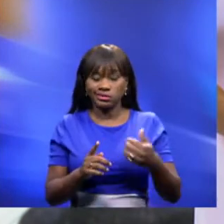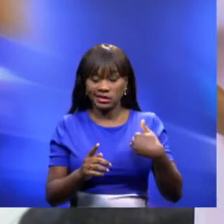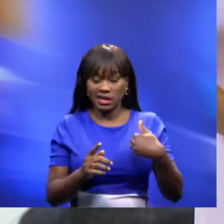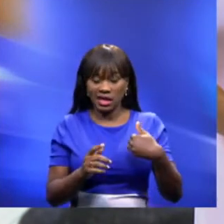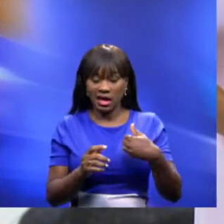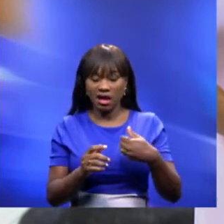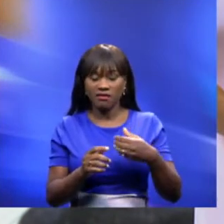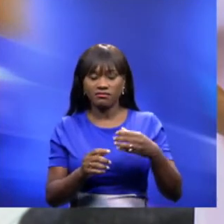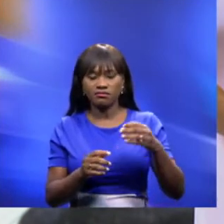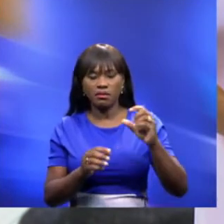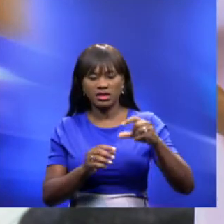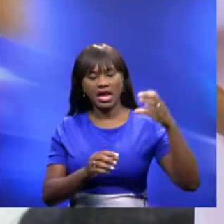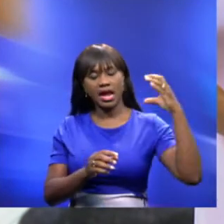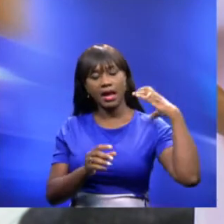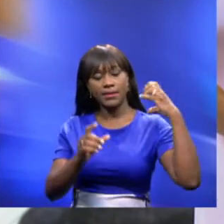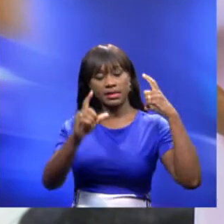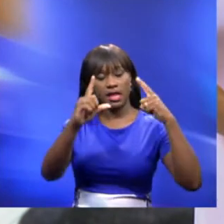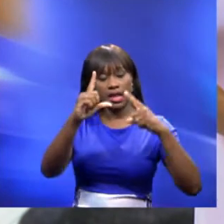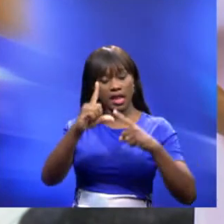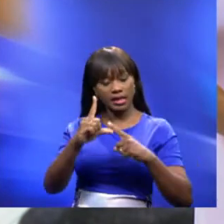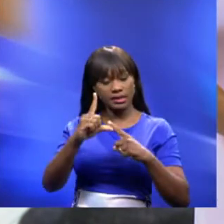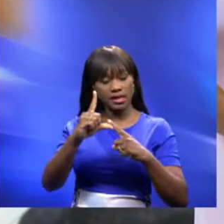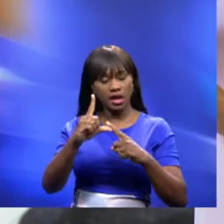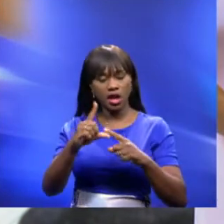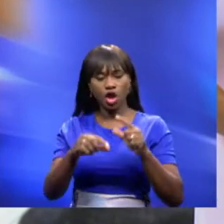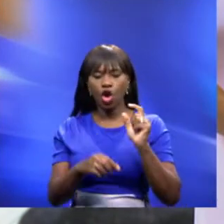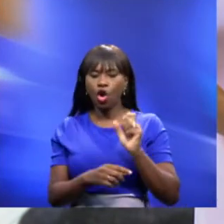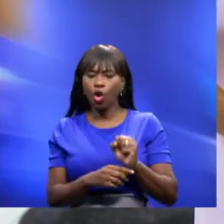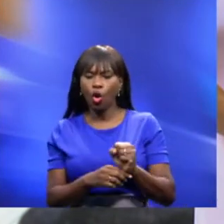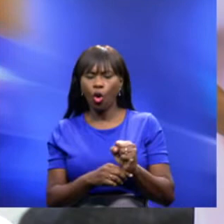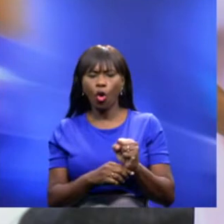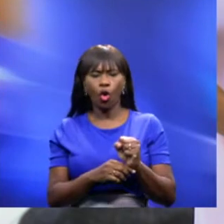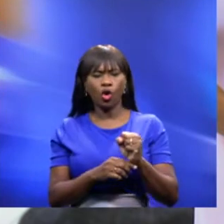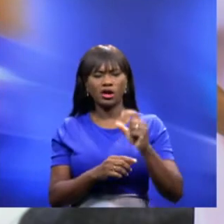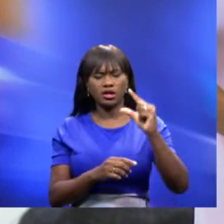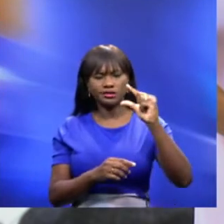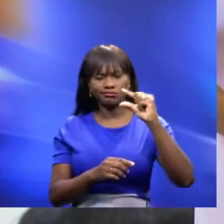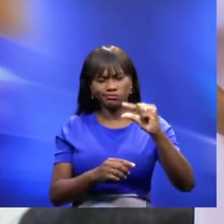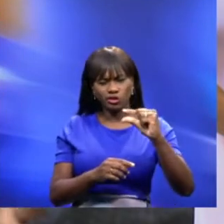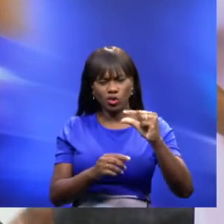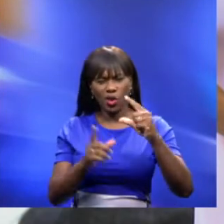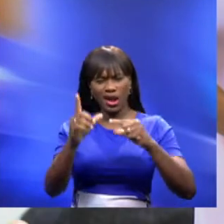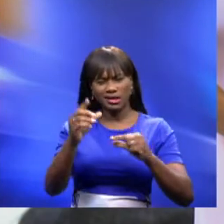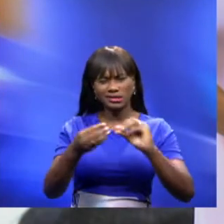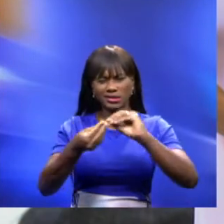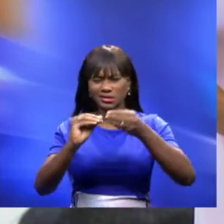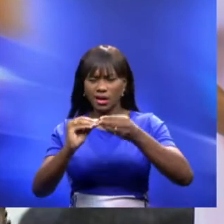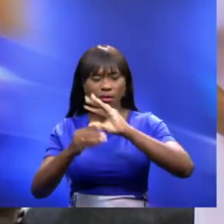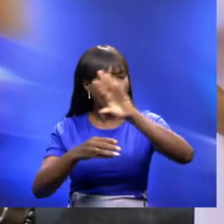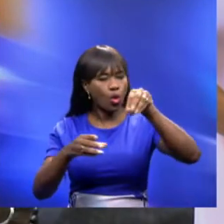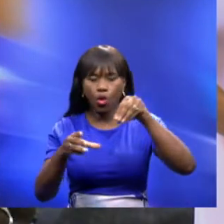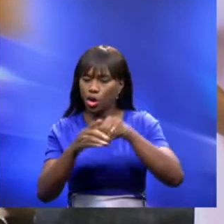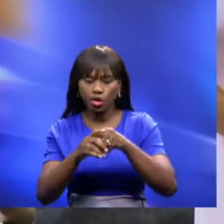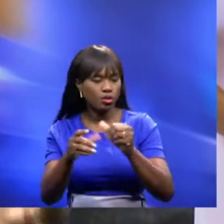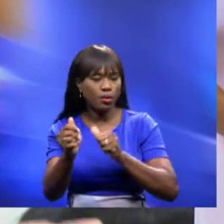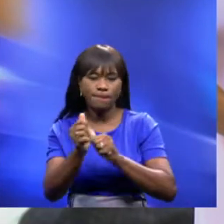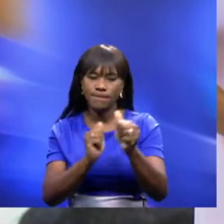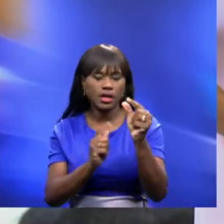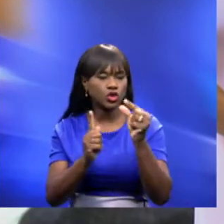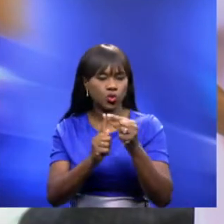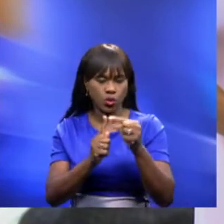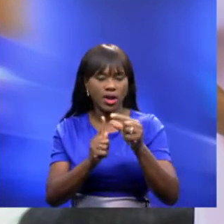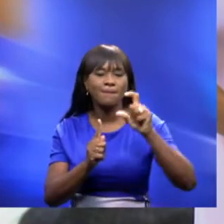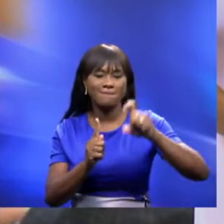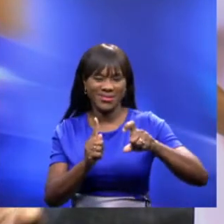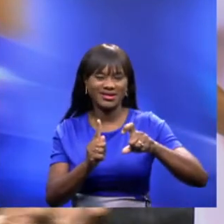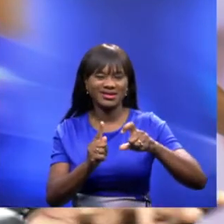capital letters, sometimes asterisk or character, common letters, numbers, all of these in the context help to